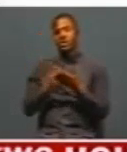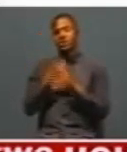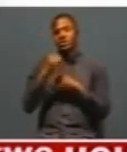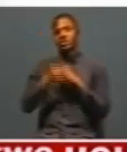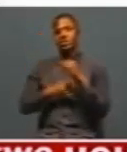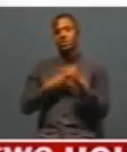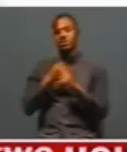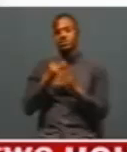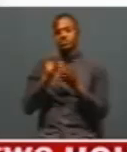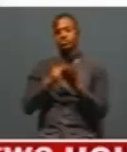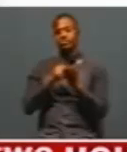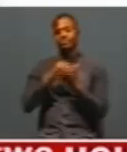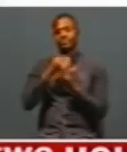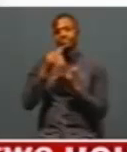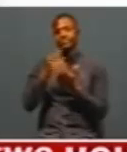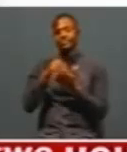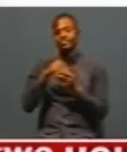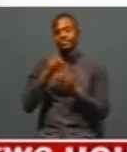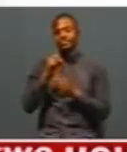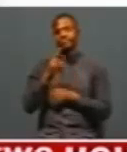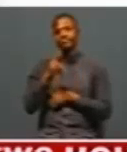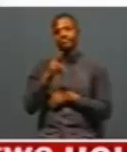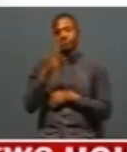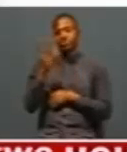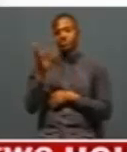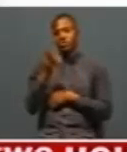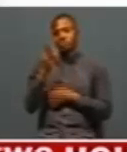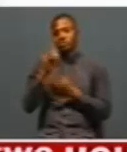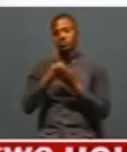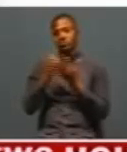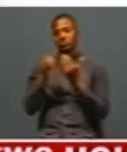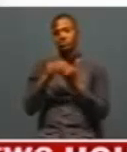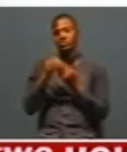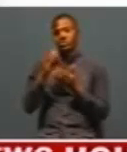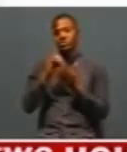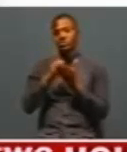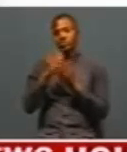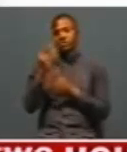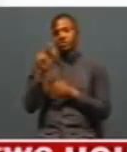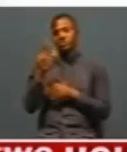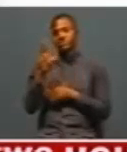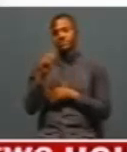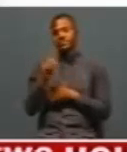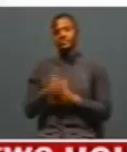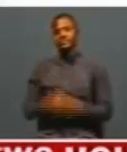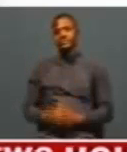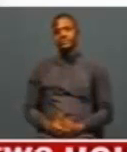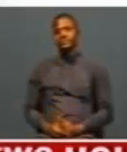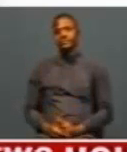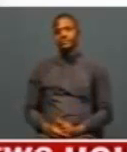International Press Center in Accra on Wednesday, October 30, 2019.